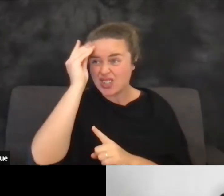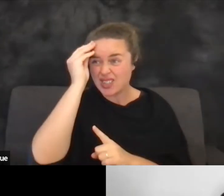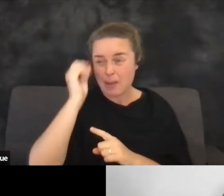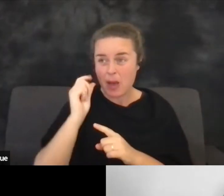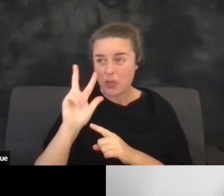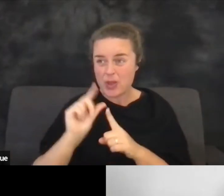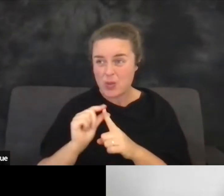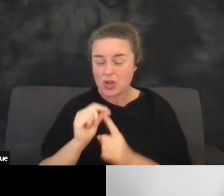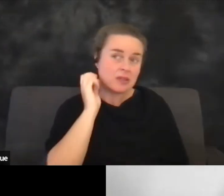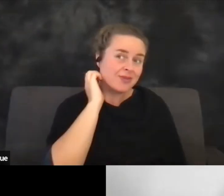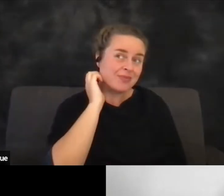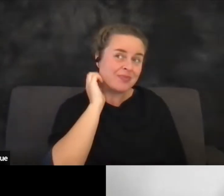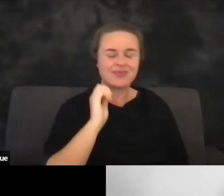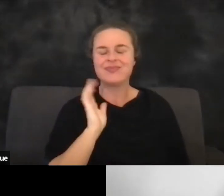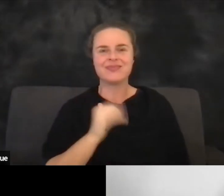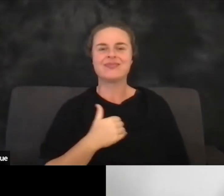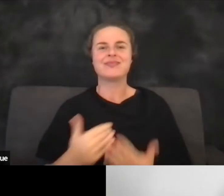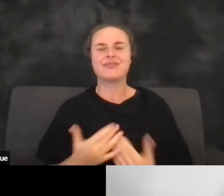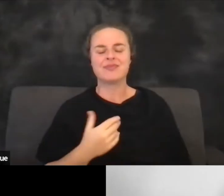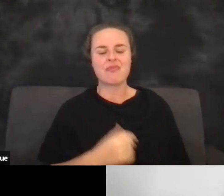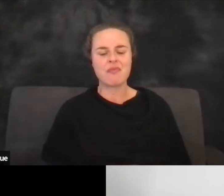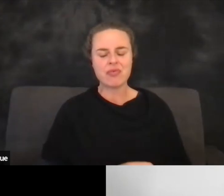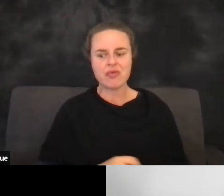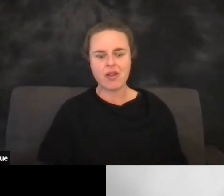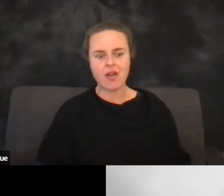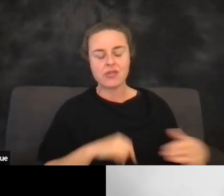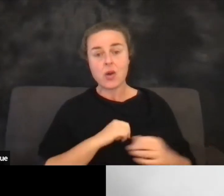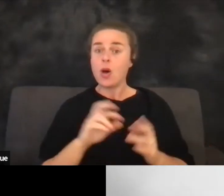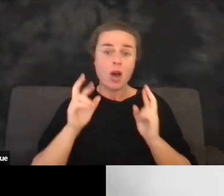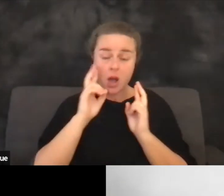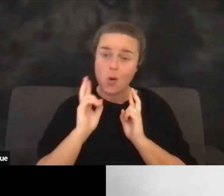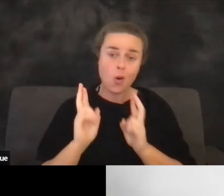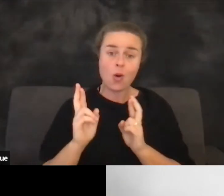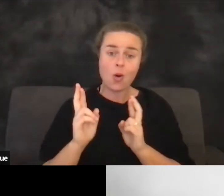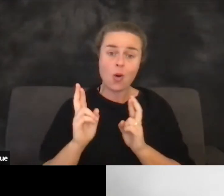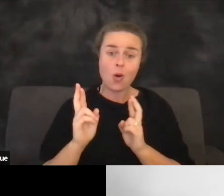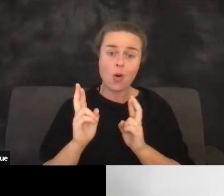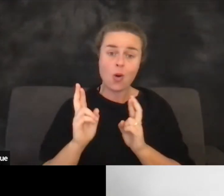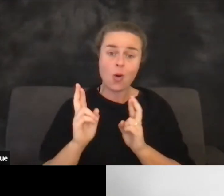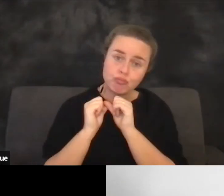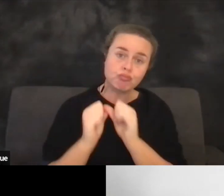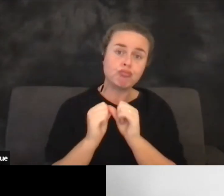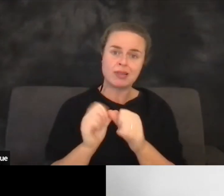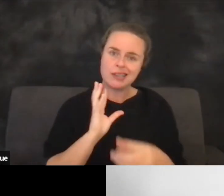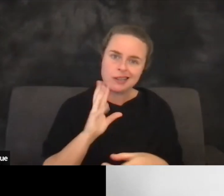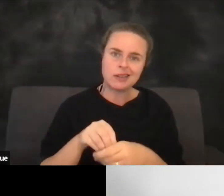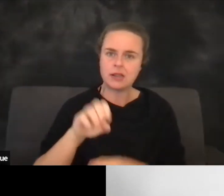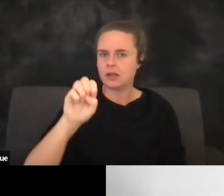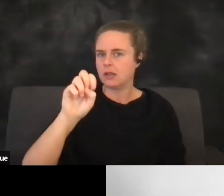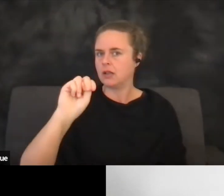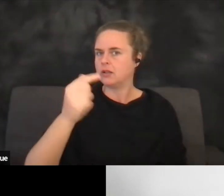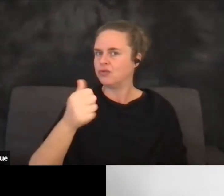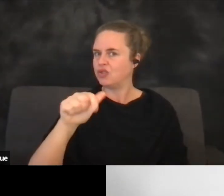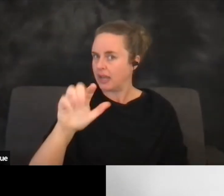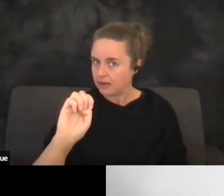I mean, I think that, just the hopefully you'll all stay engaged and be part of